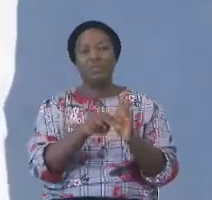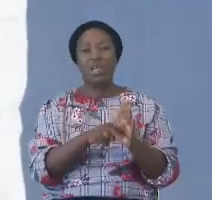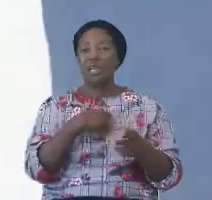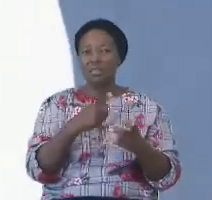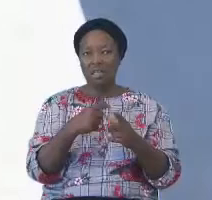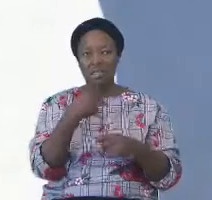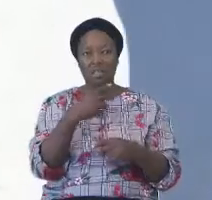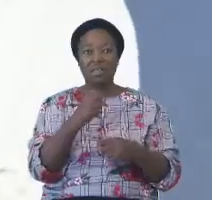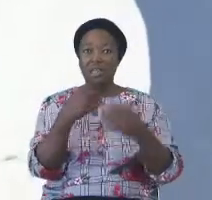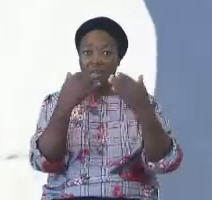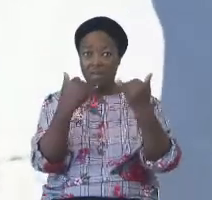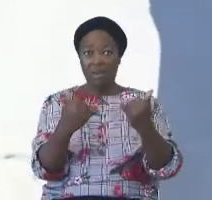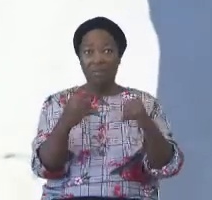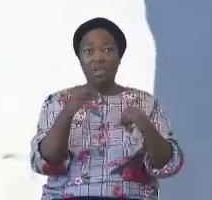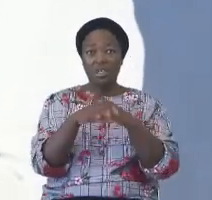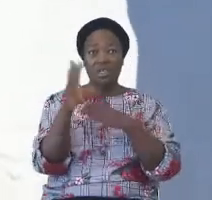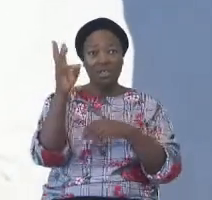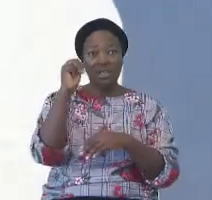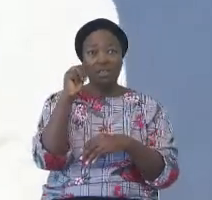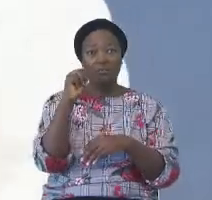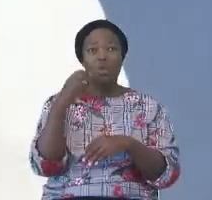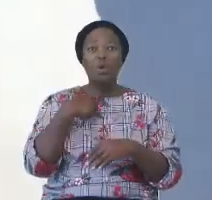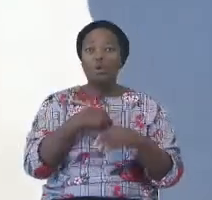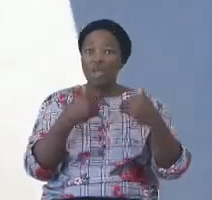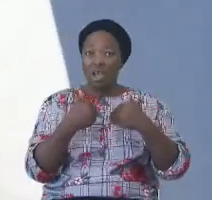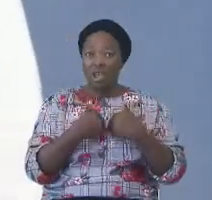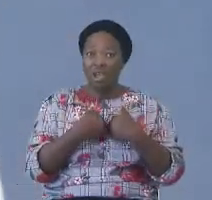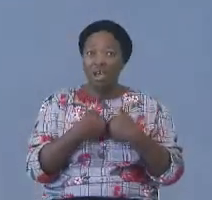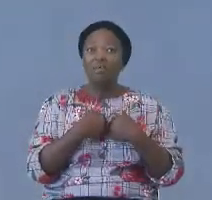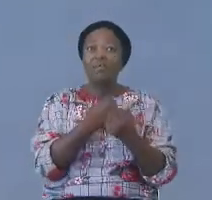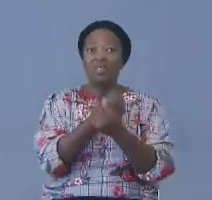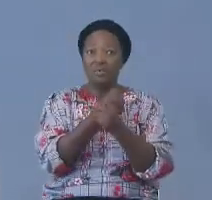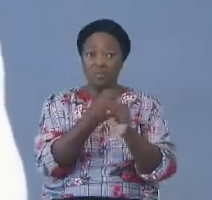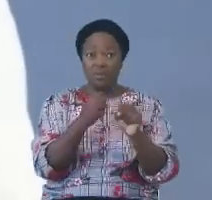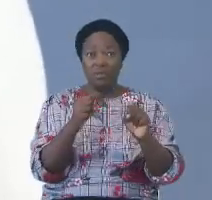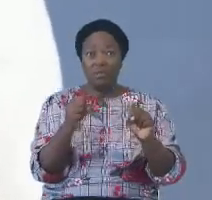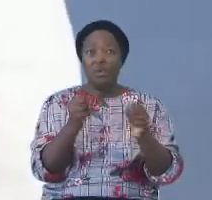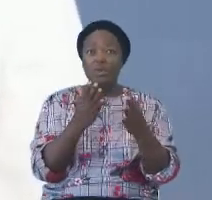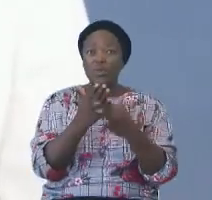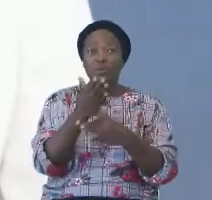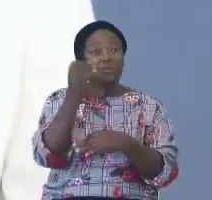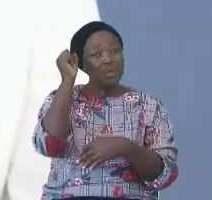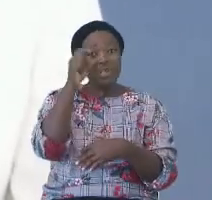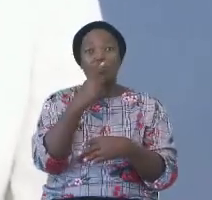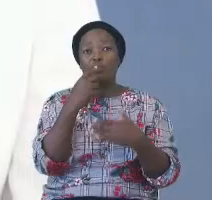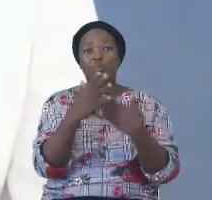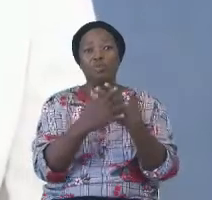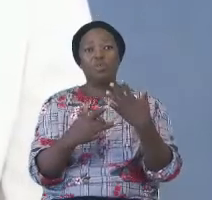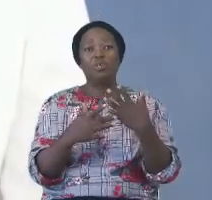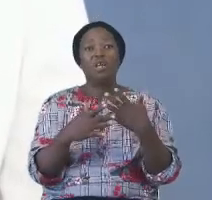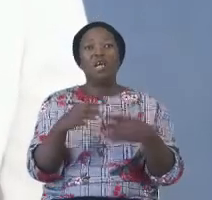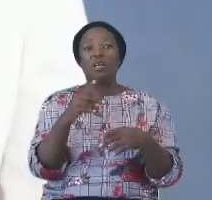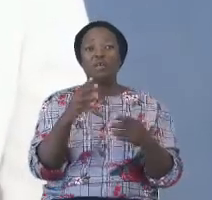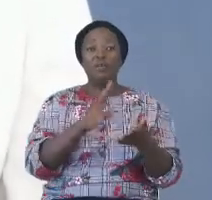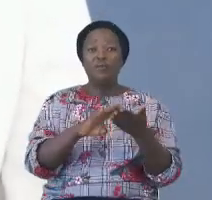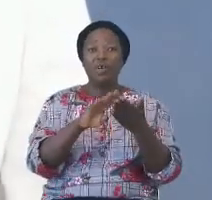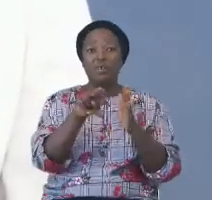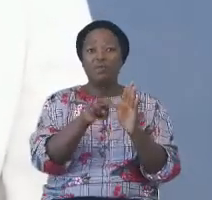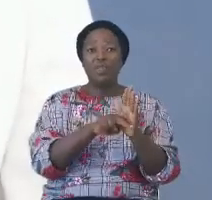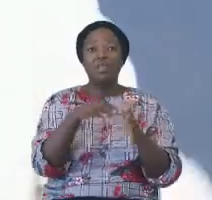pleading for forgiveness and then he says now in him we have